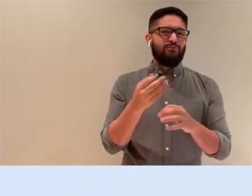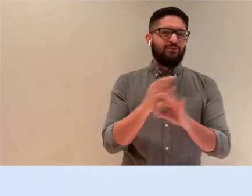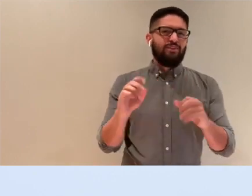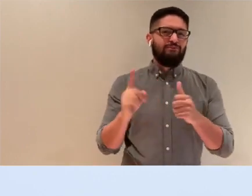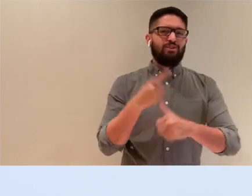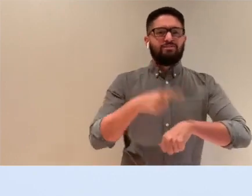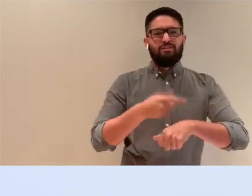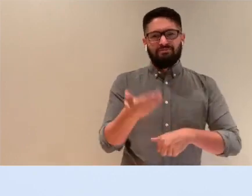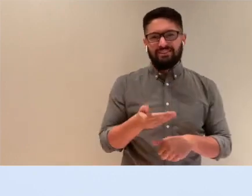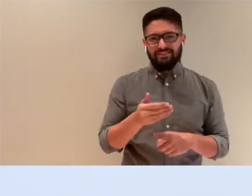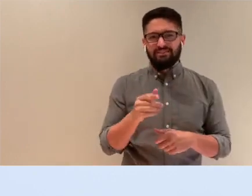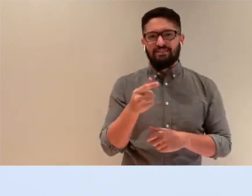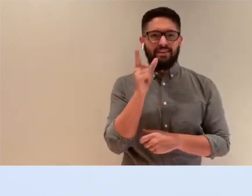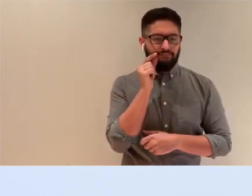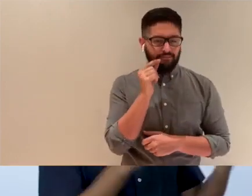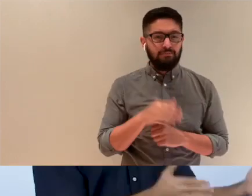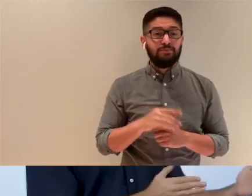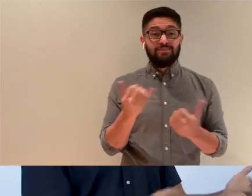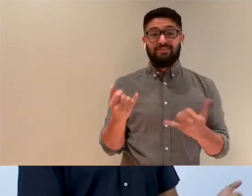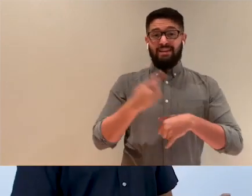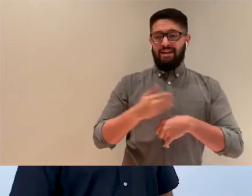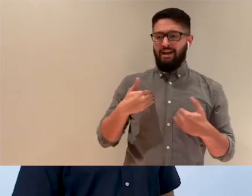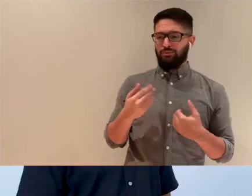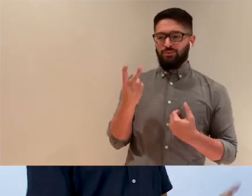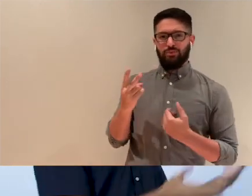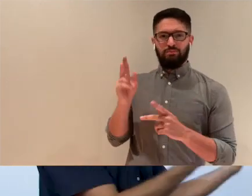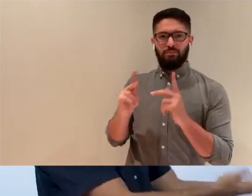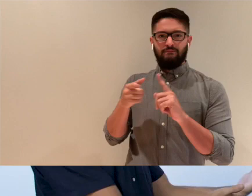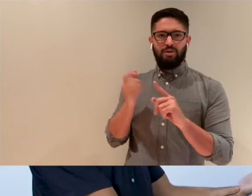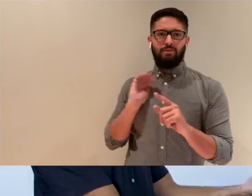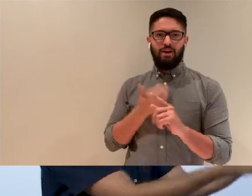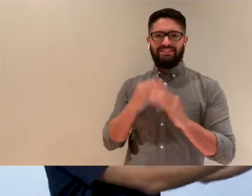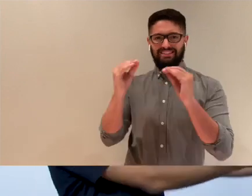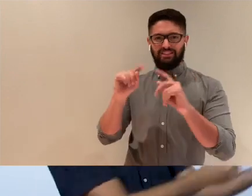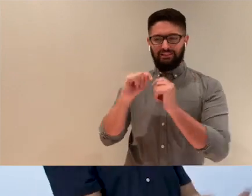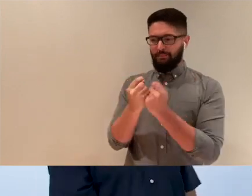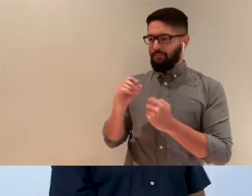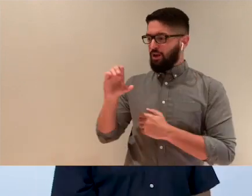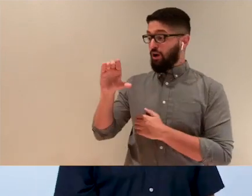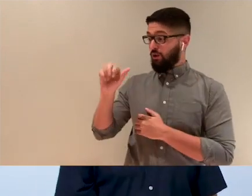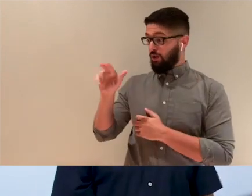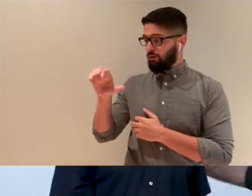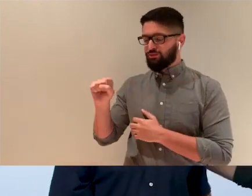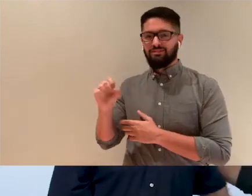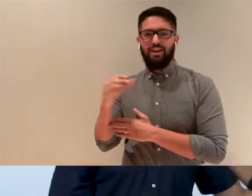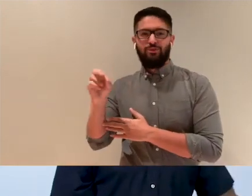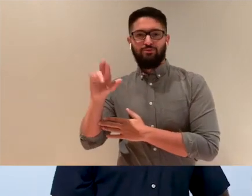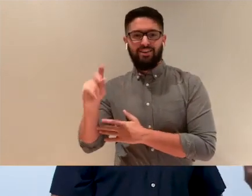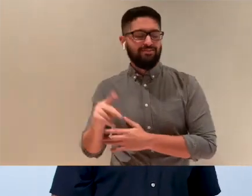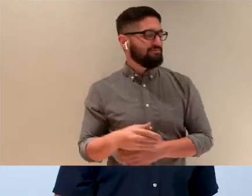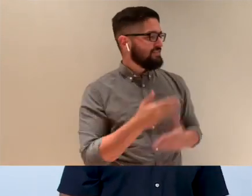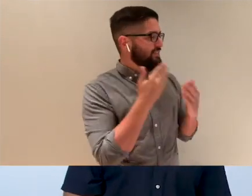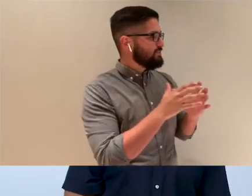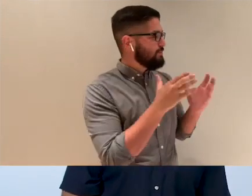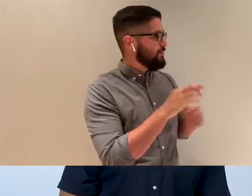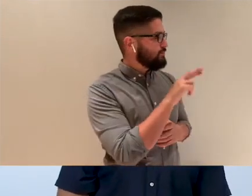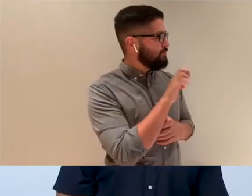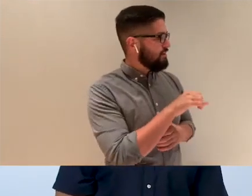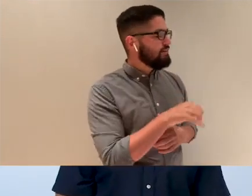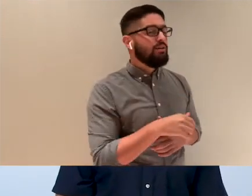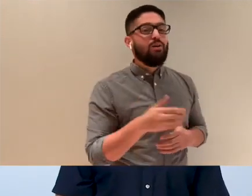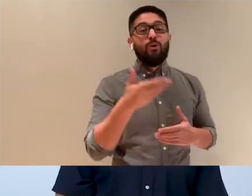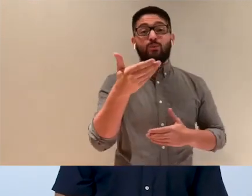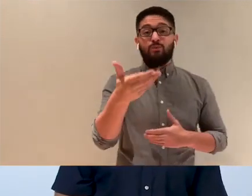when you do. Now today, I'm joined by two members of our teaching team. I got Pastor Carlos and Pastor Rick. Thank you so much, Pastor Ray. Well,